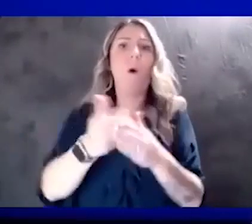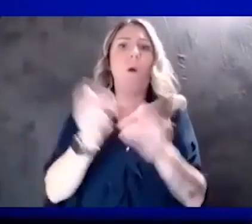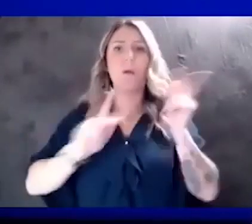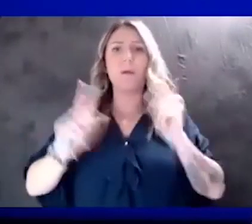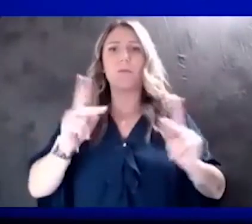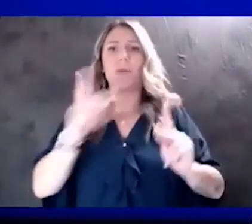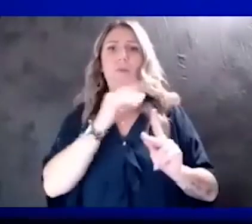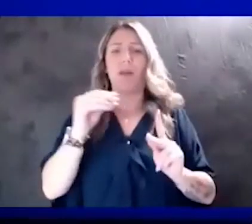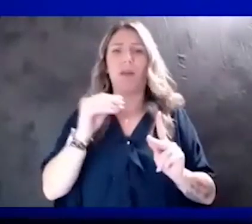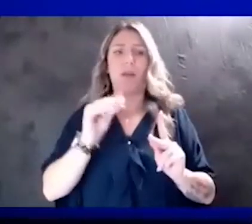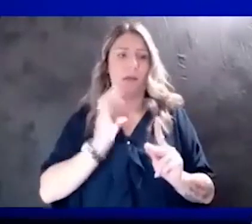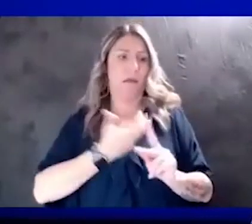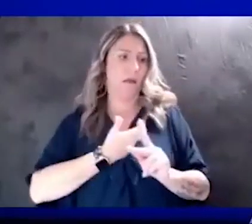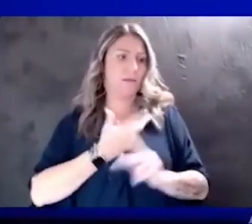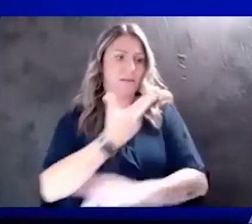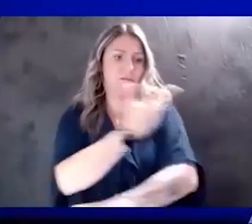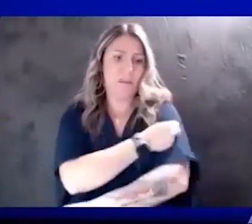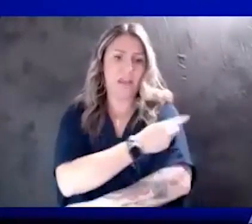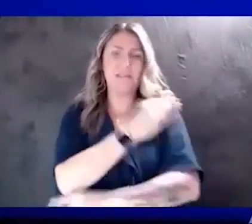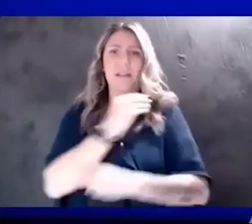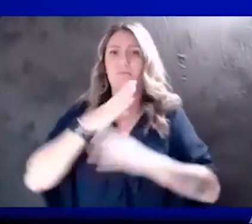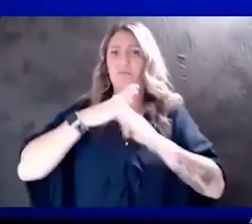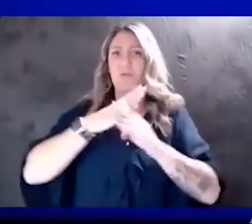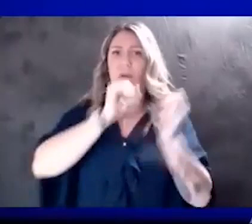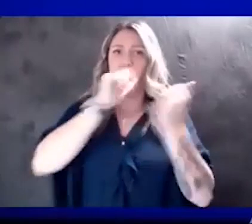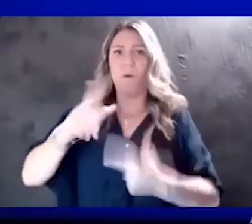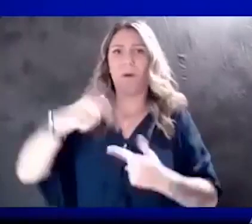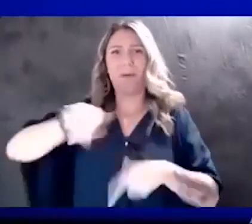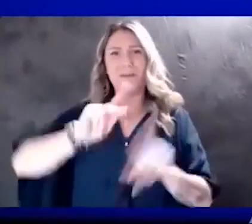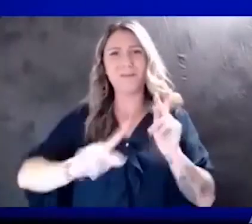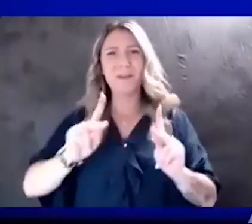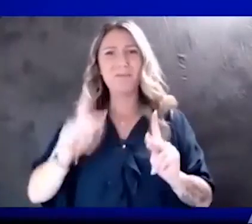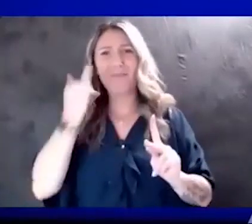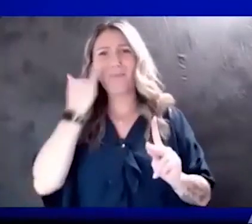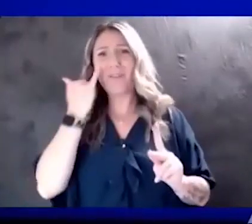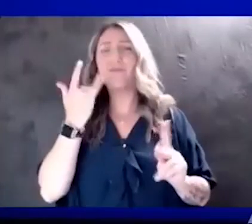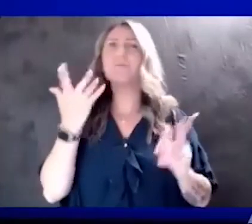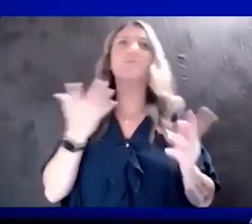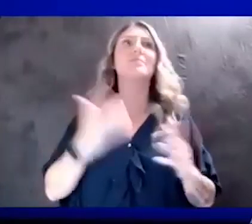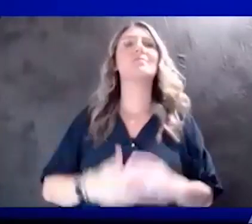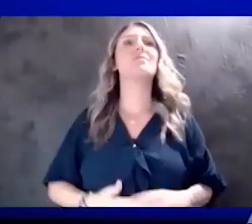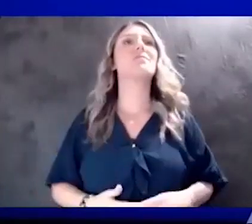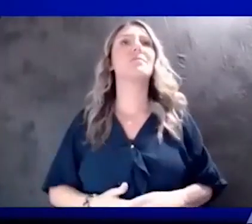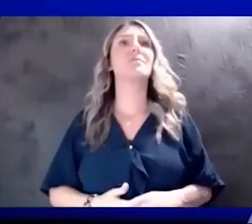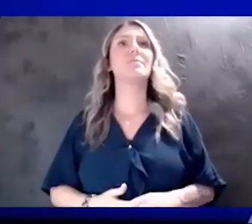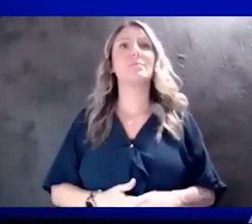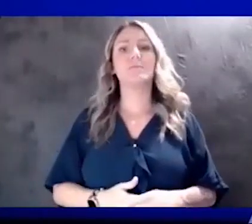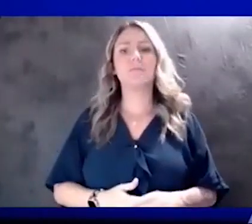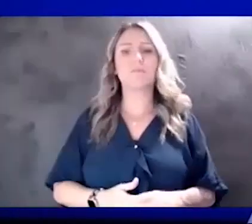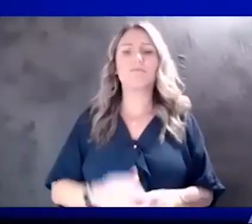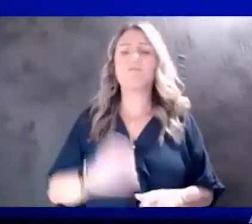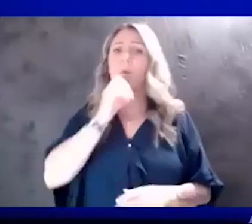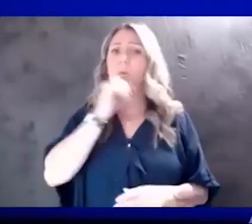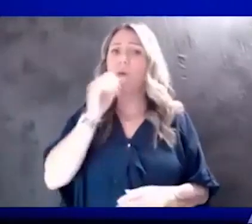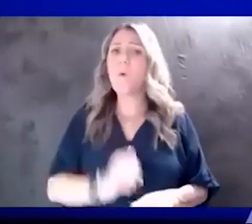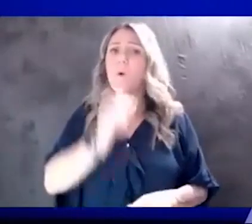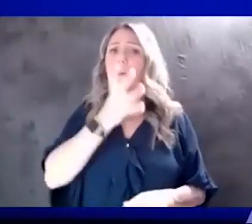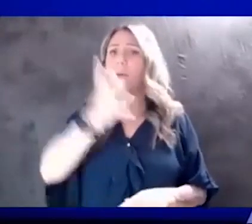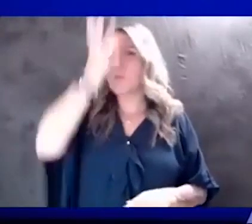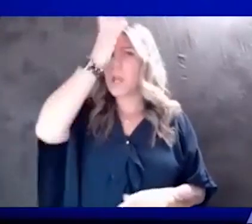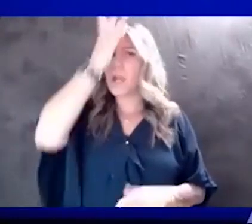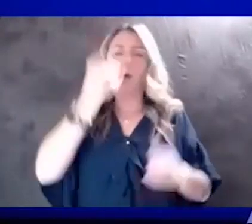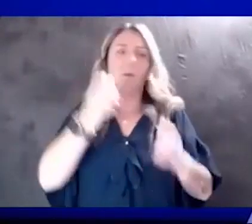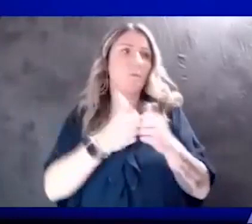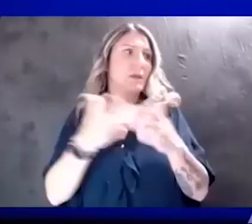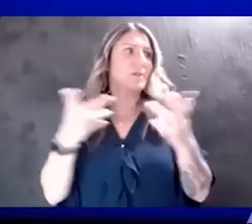vaccinated helps protect all those people. If you have an elderly parent with a couple of different